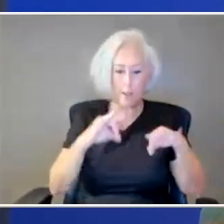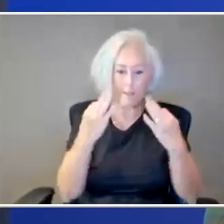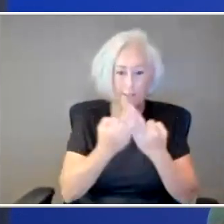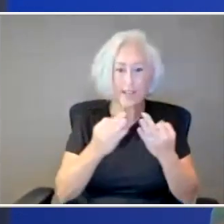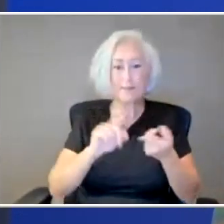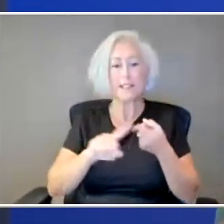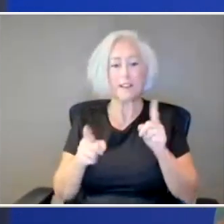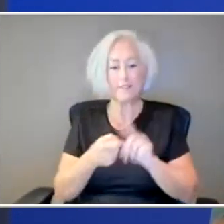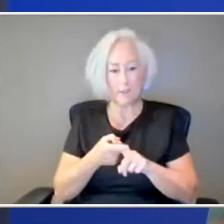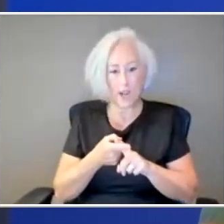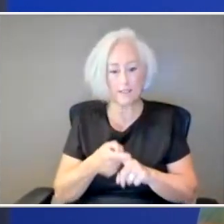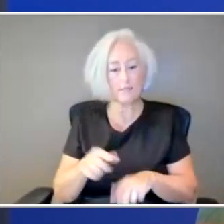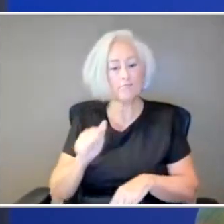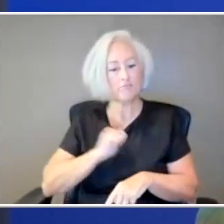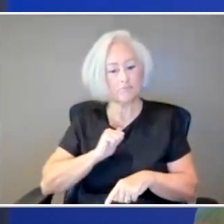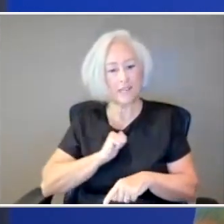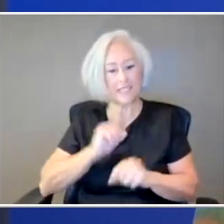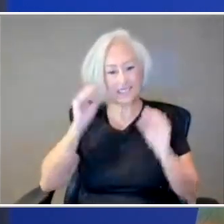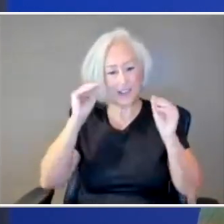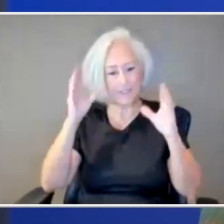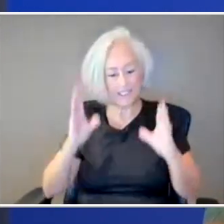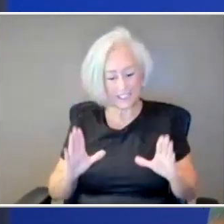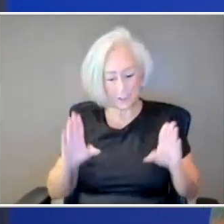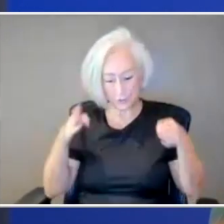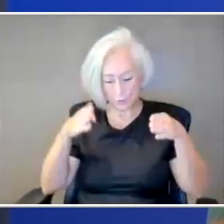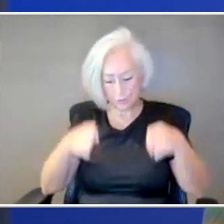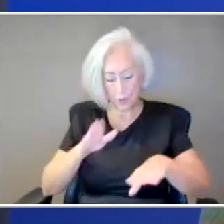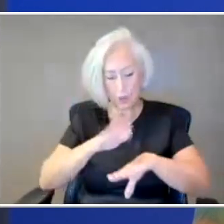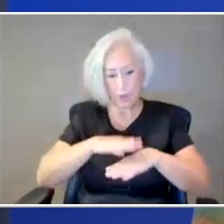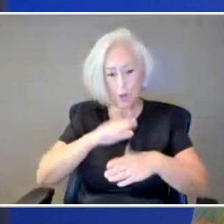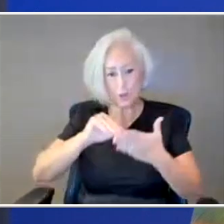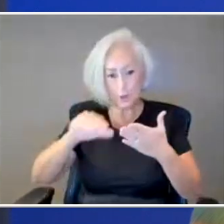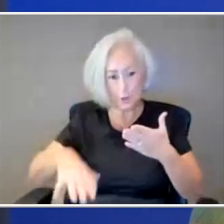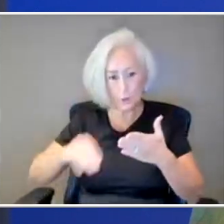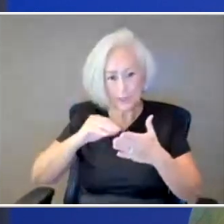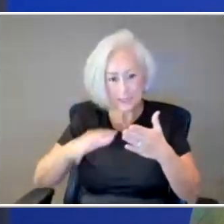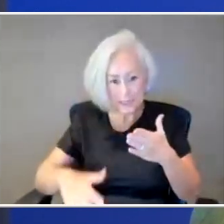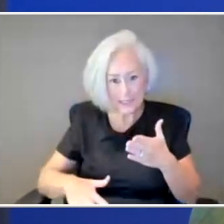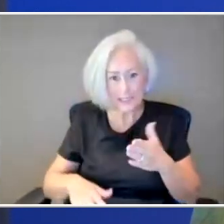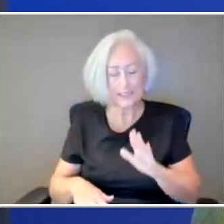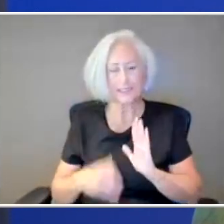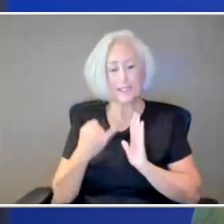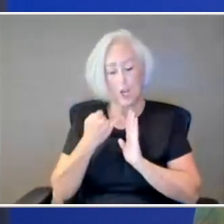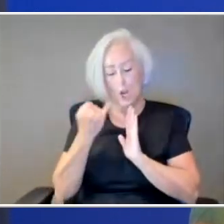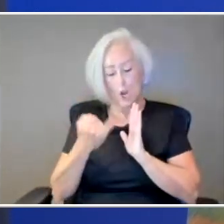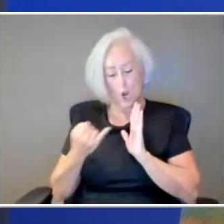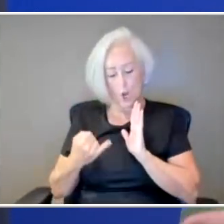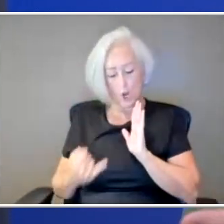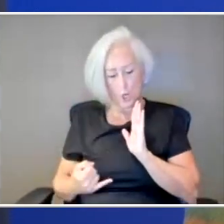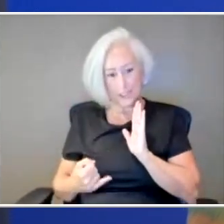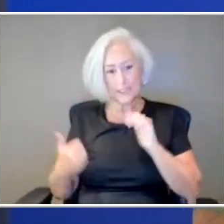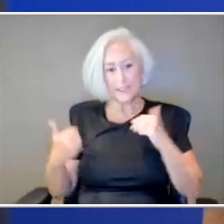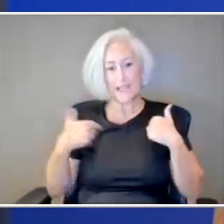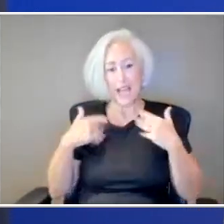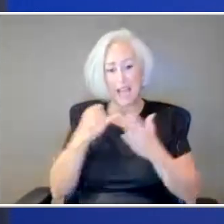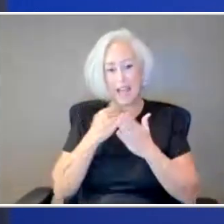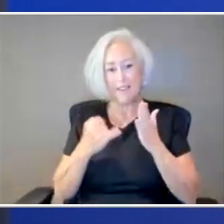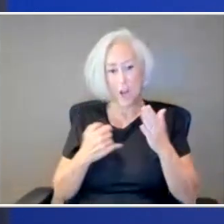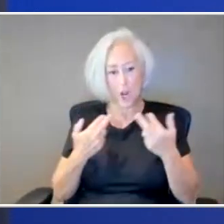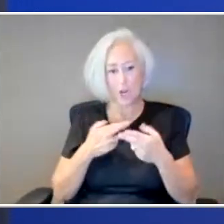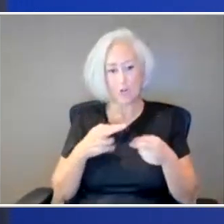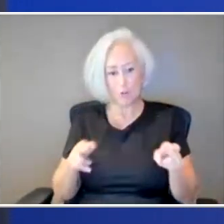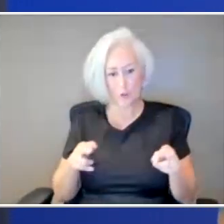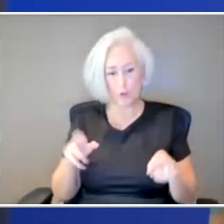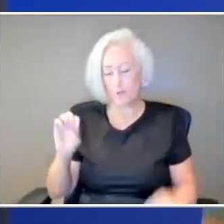teacher, the students that I had. So art, because I really enjoy that, so I have an art room that Emily, Lindsay,